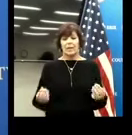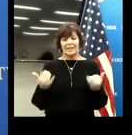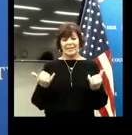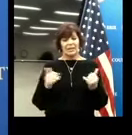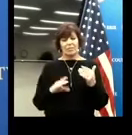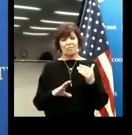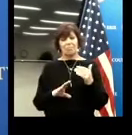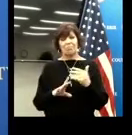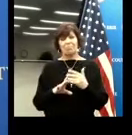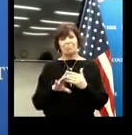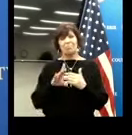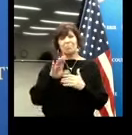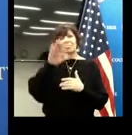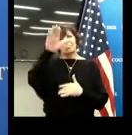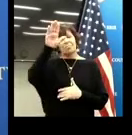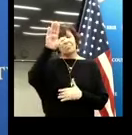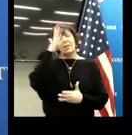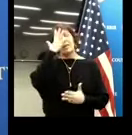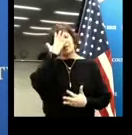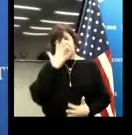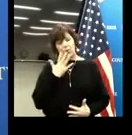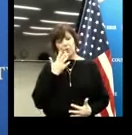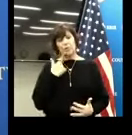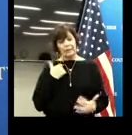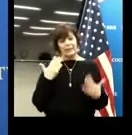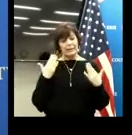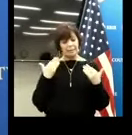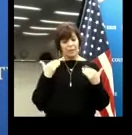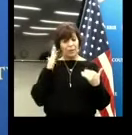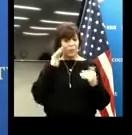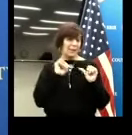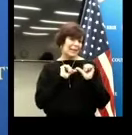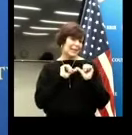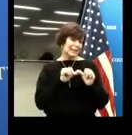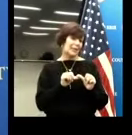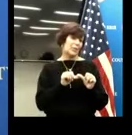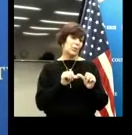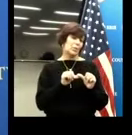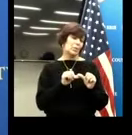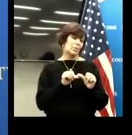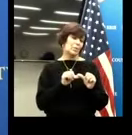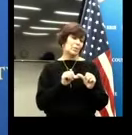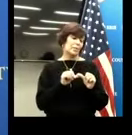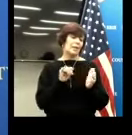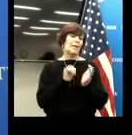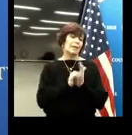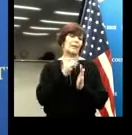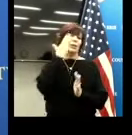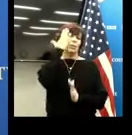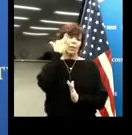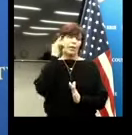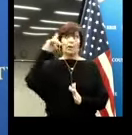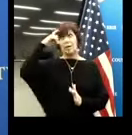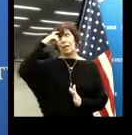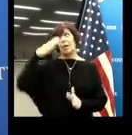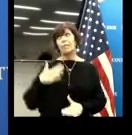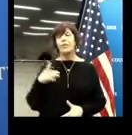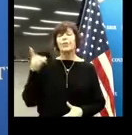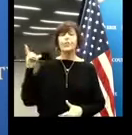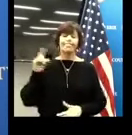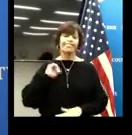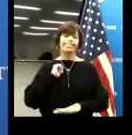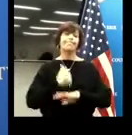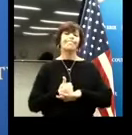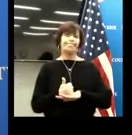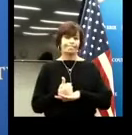deaths, and unfortunately we do anticipate that that will continue for some time. That's why the governor and the state